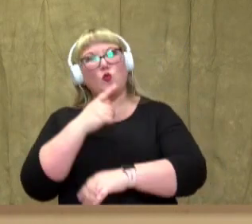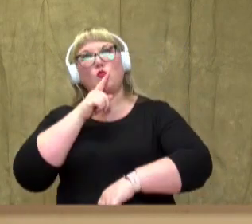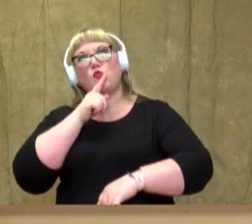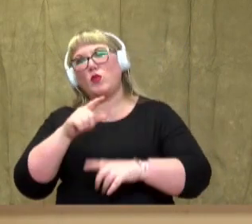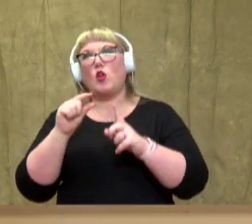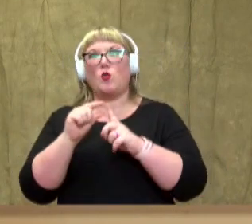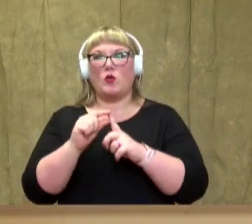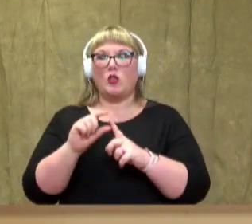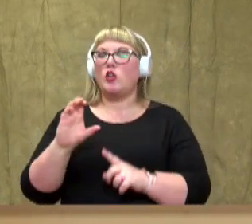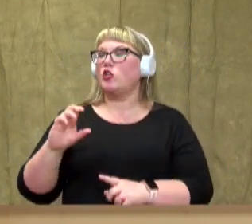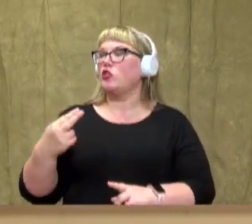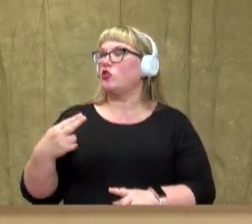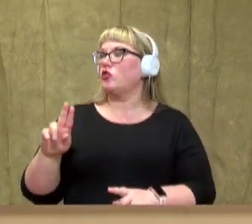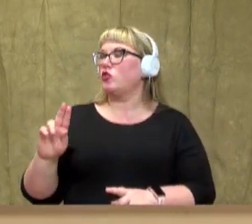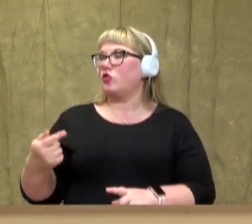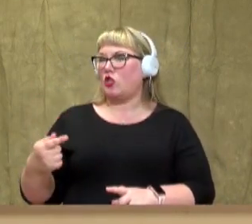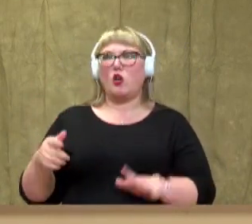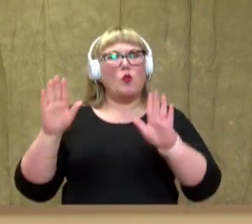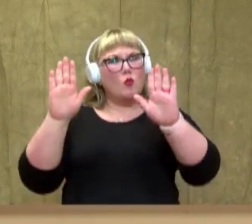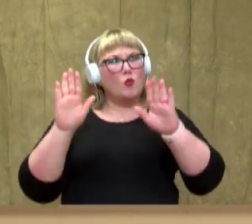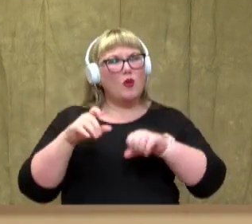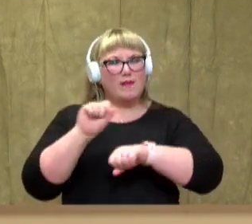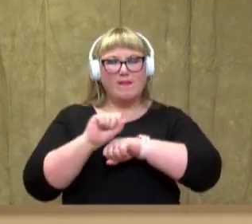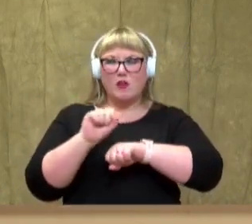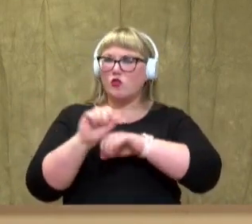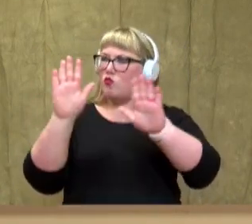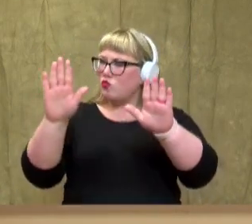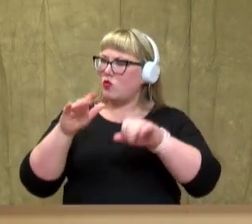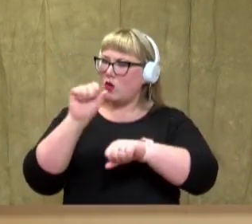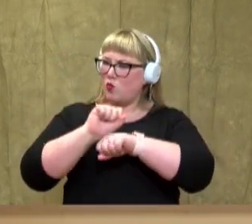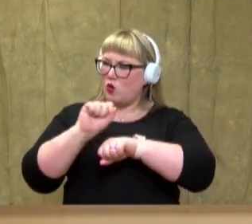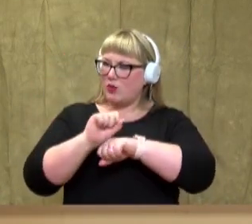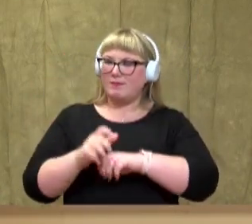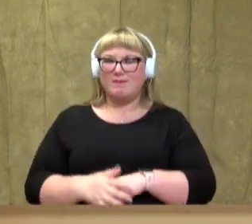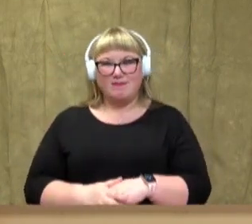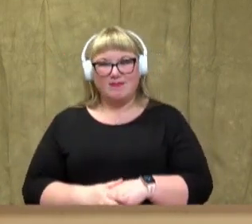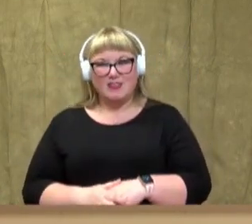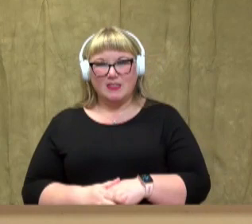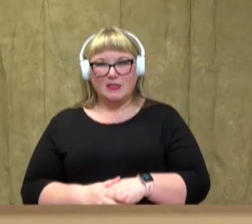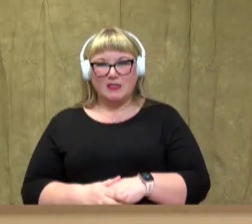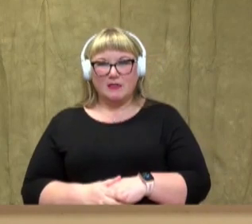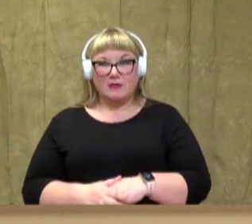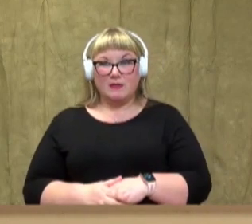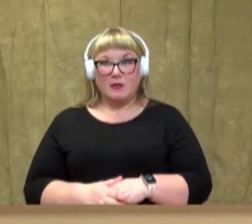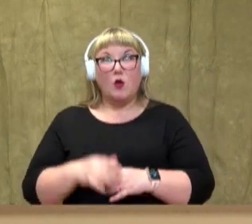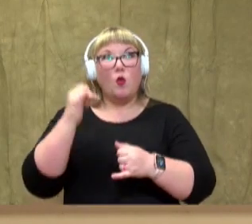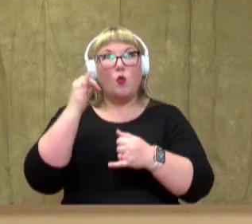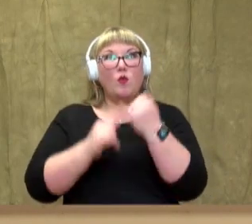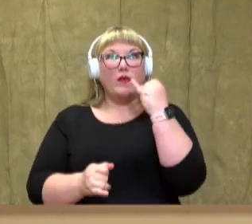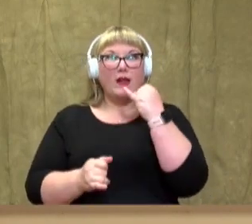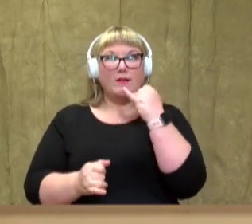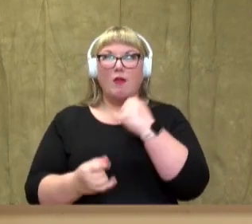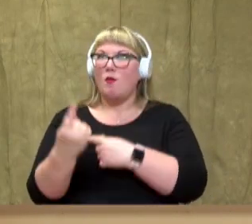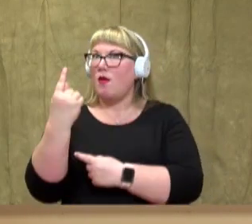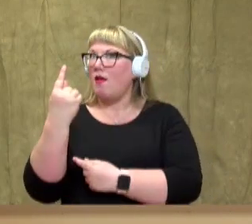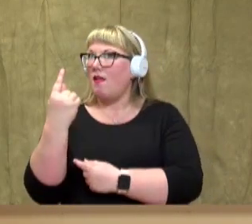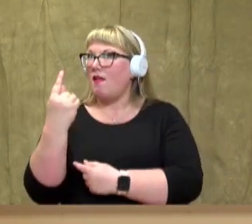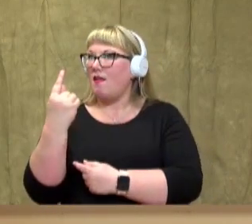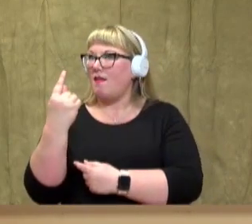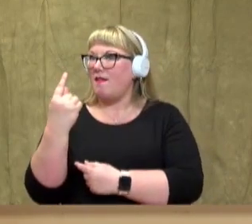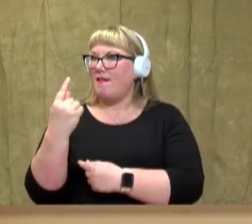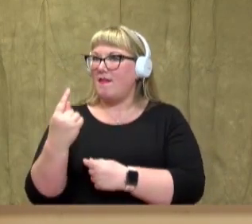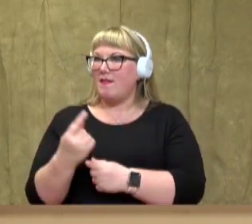Chug. Wonderful job, friends. Great work. Great work. Finally, we have one more to make our batch